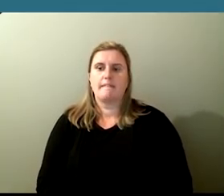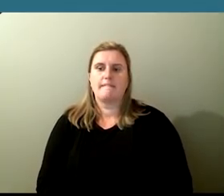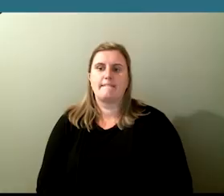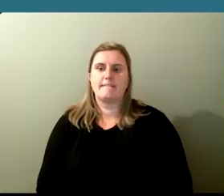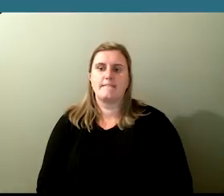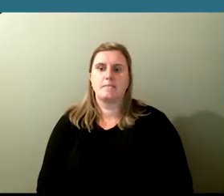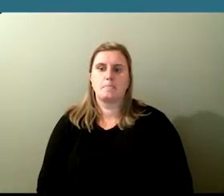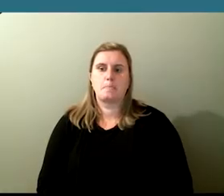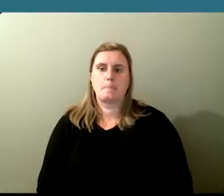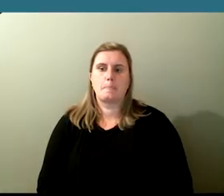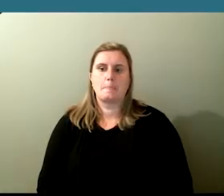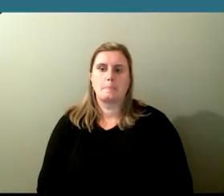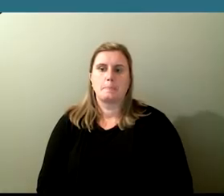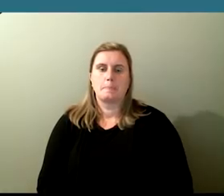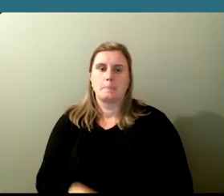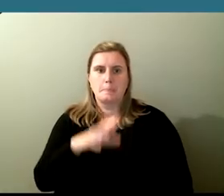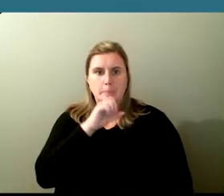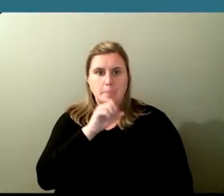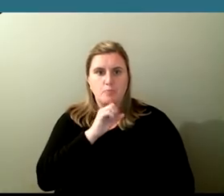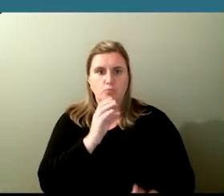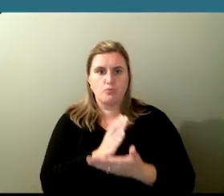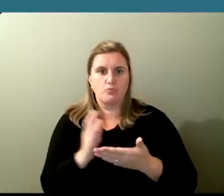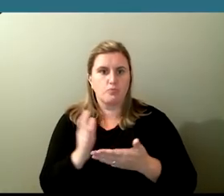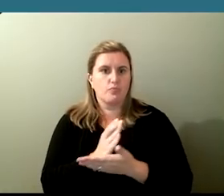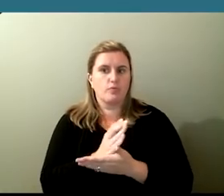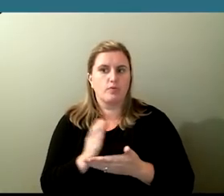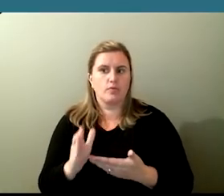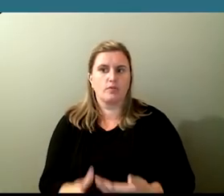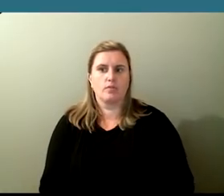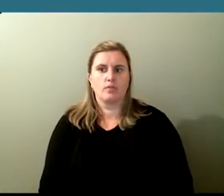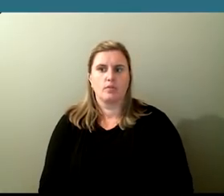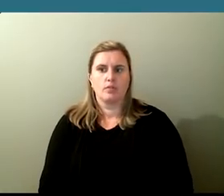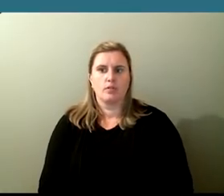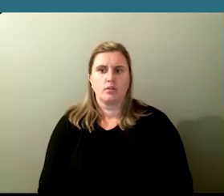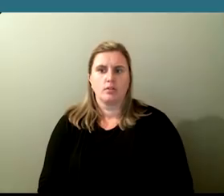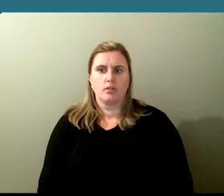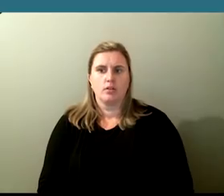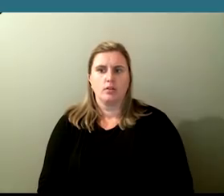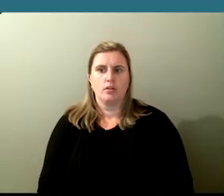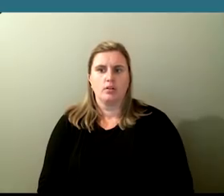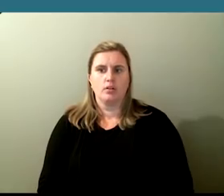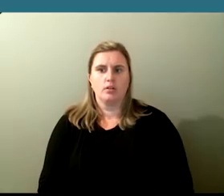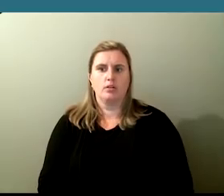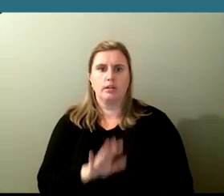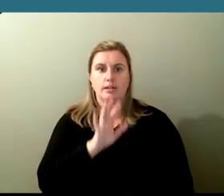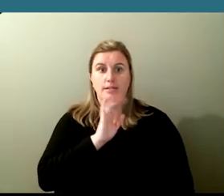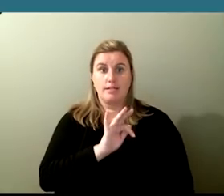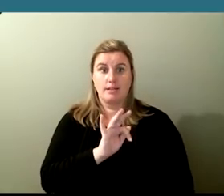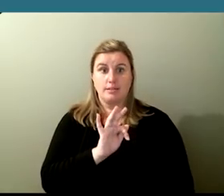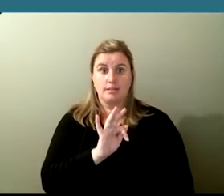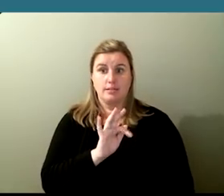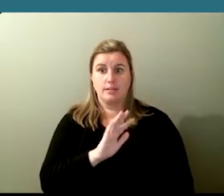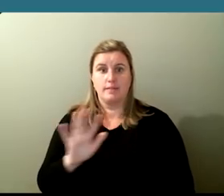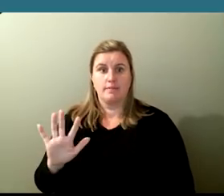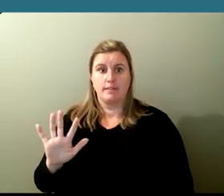The age range of our paraeducators was between 19 years of age and 58